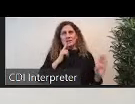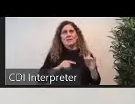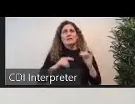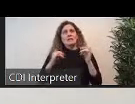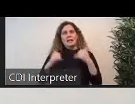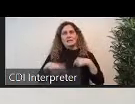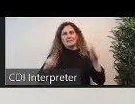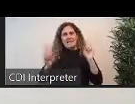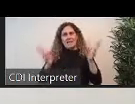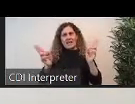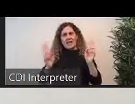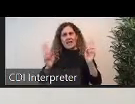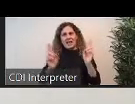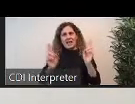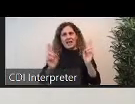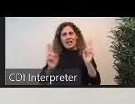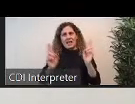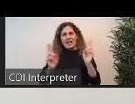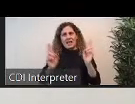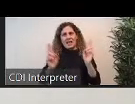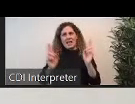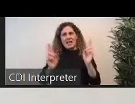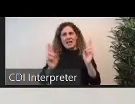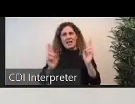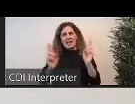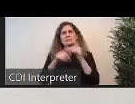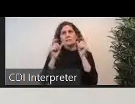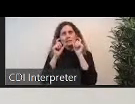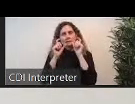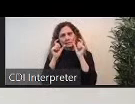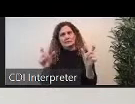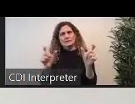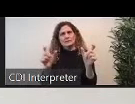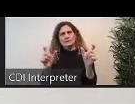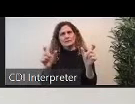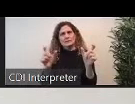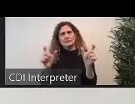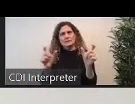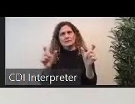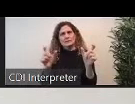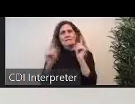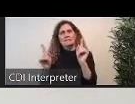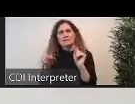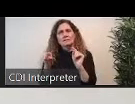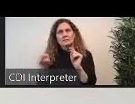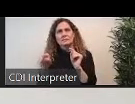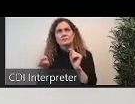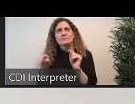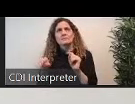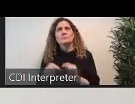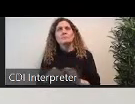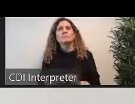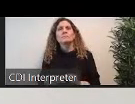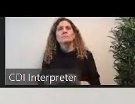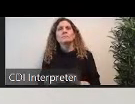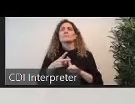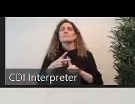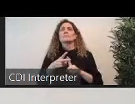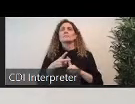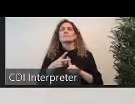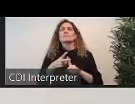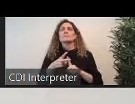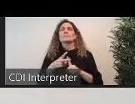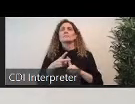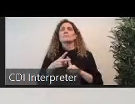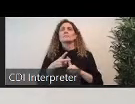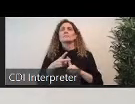effective, even against the new variants. And the other way is just the same thing that we're all getting tired of hearing over the last 10 months, which is